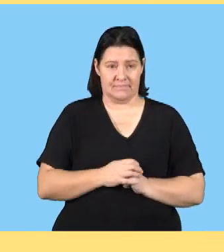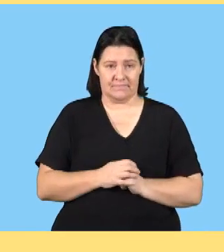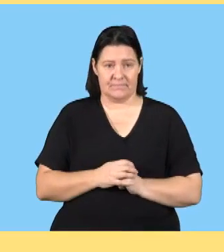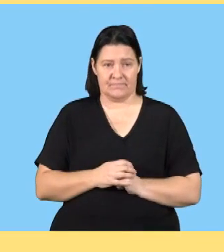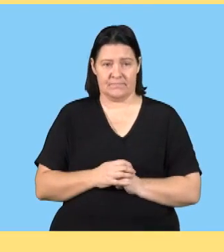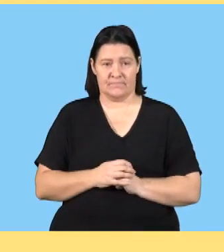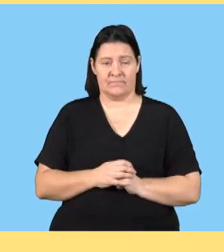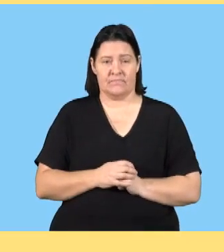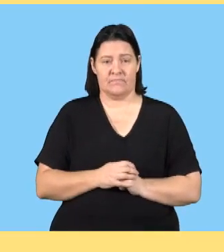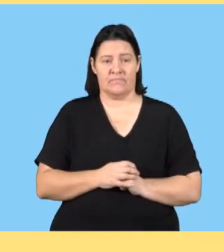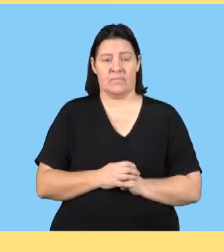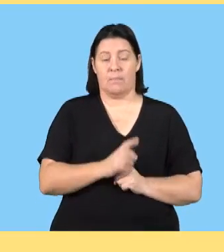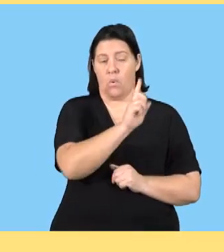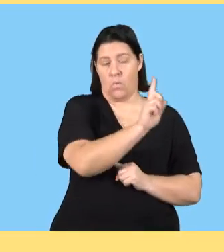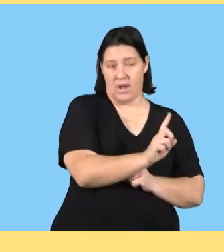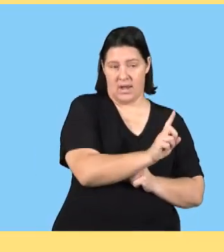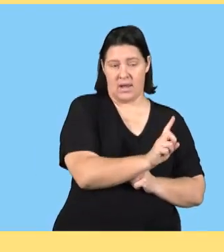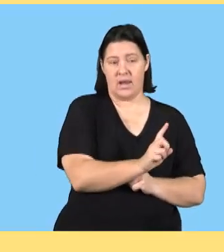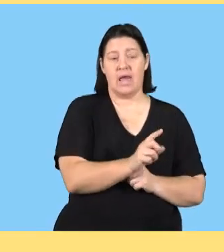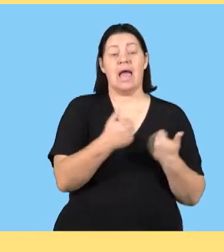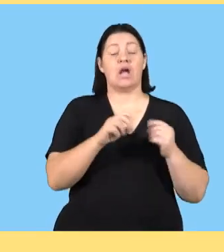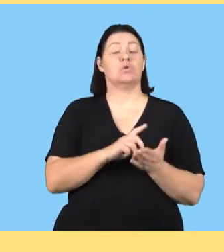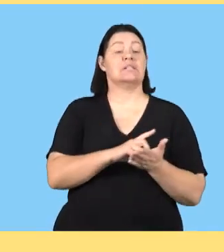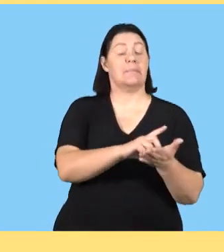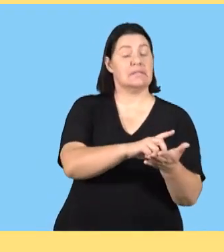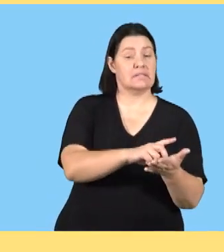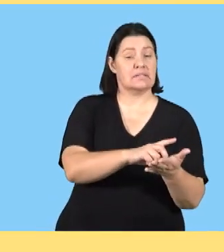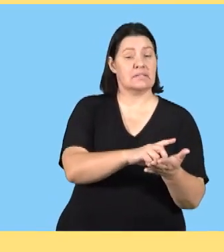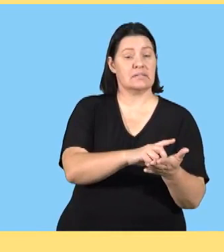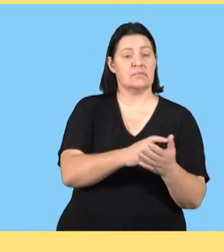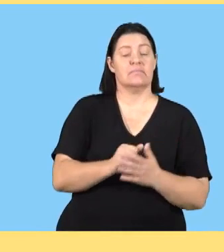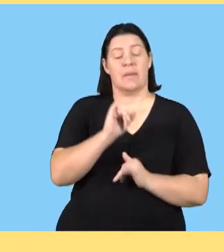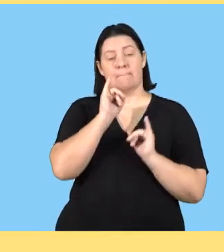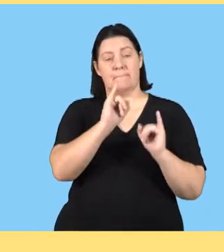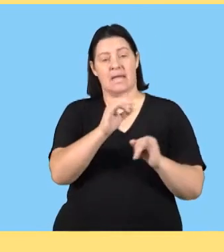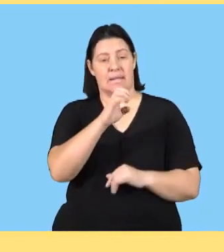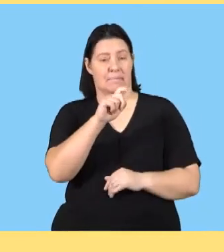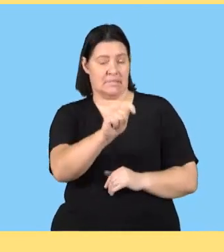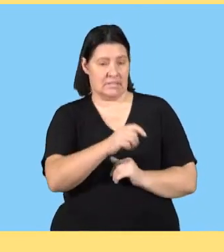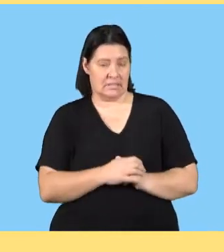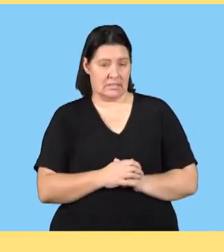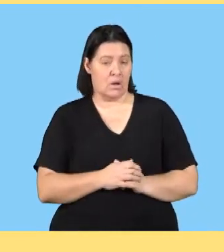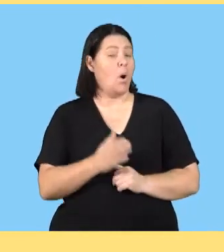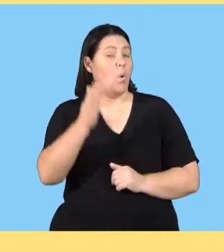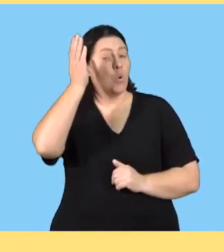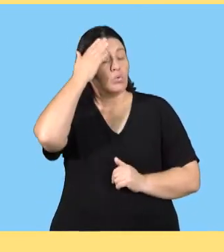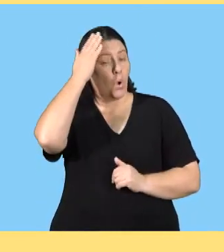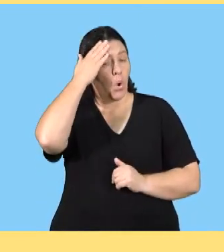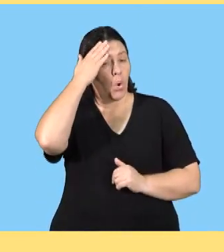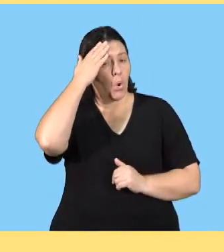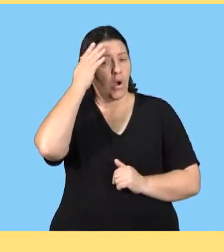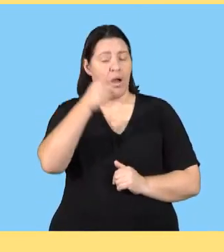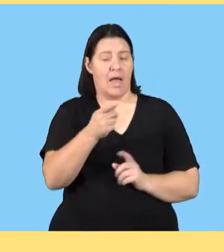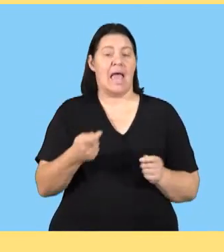340. I'll say number one, the account to debit is bad debts. We know